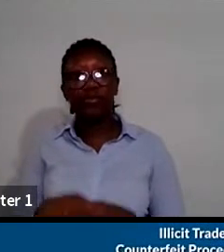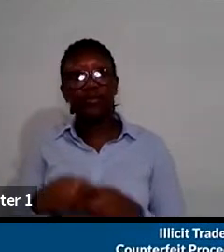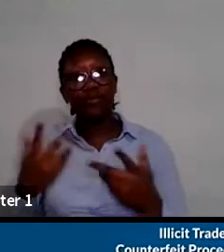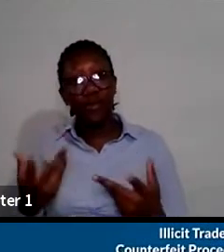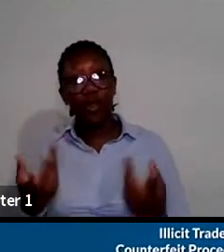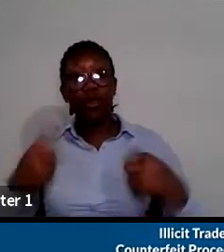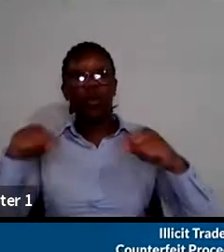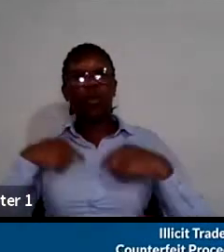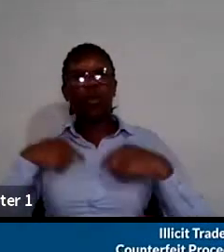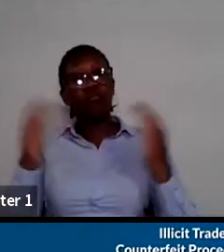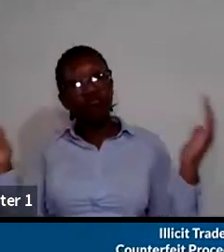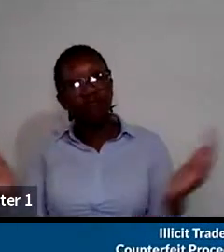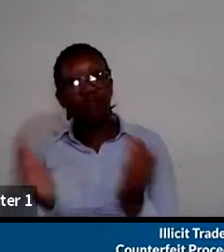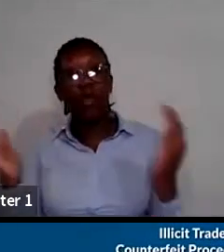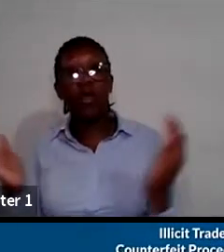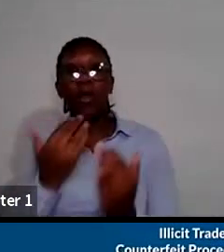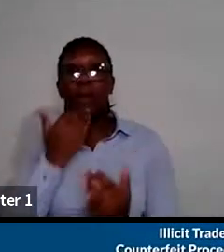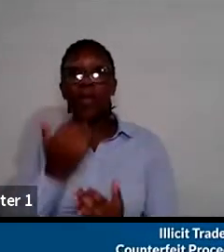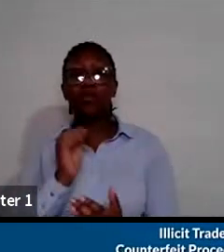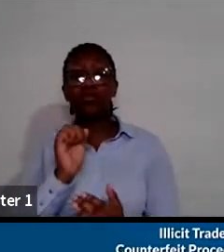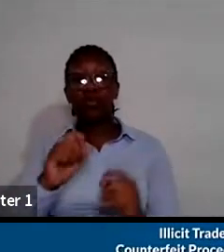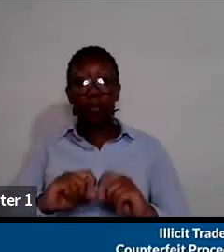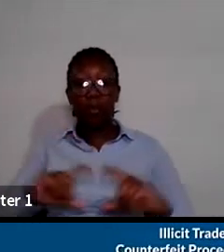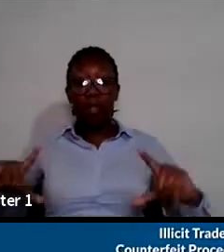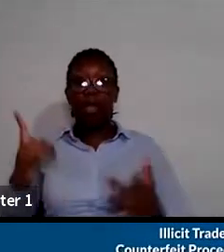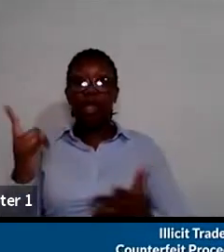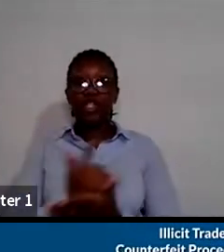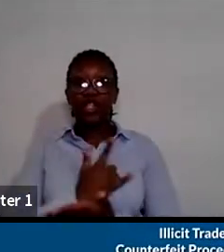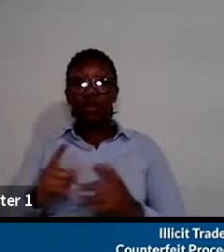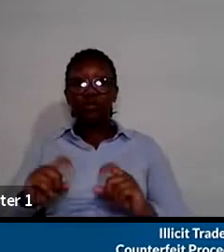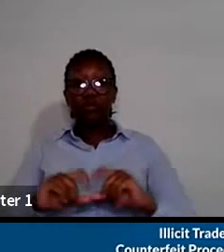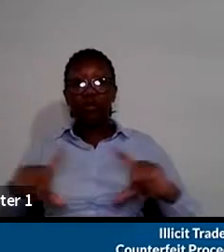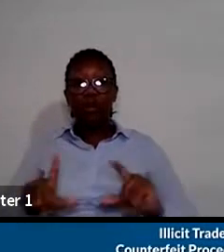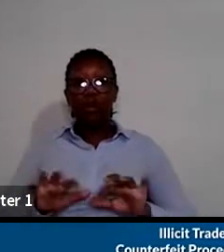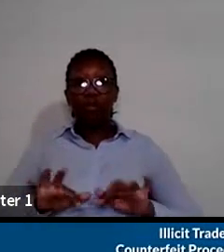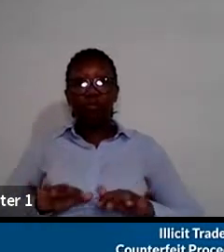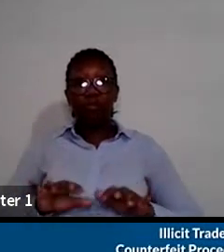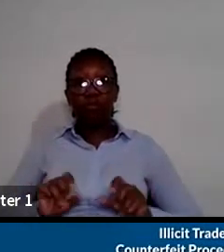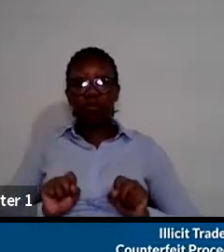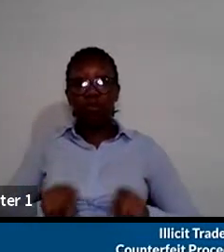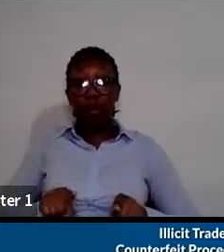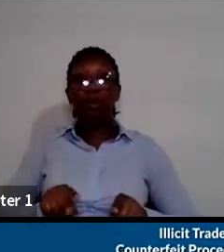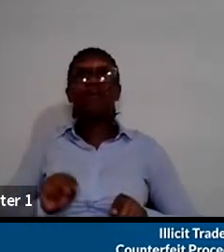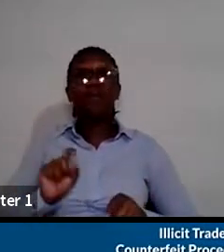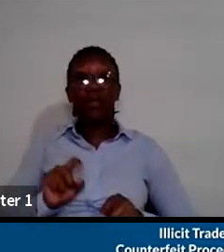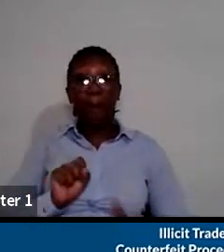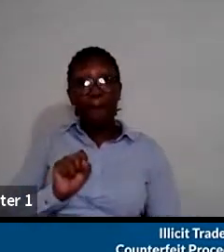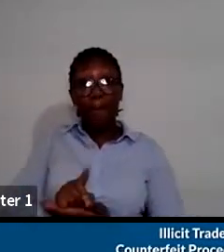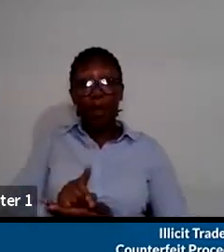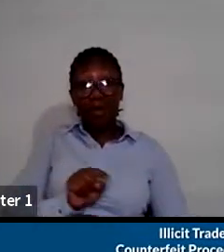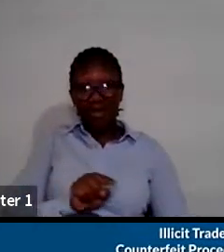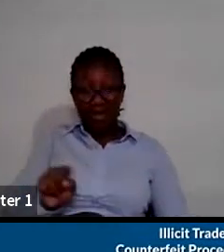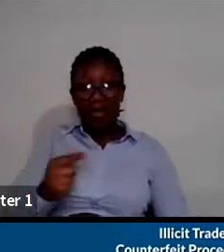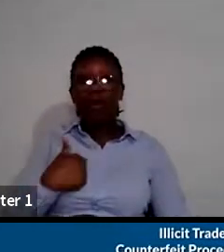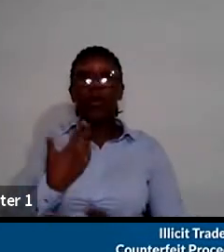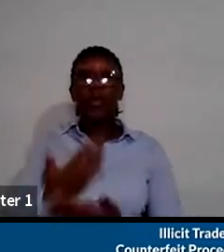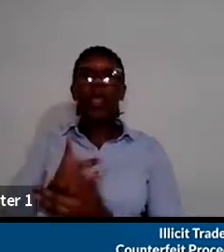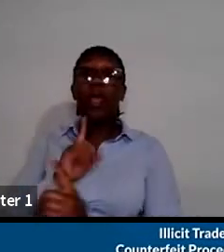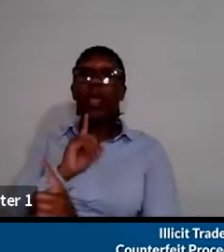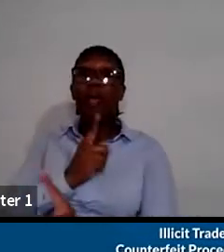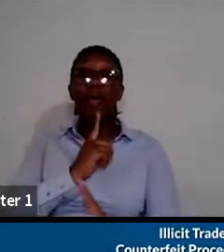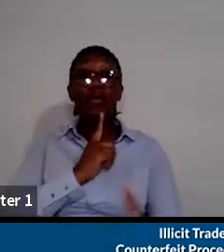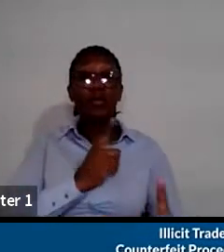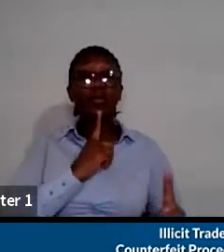Encouraging you to post your questions on the chat so that we can attend to them to a greater